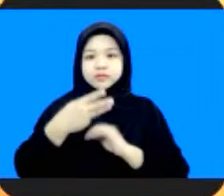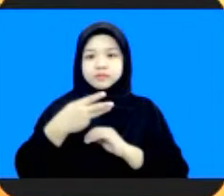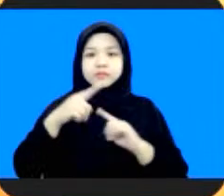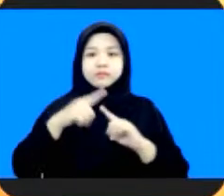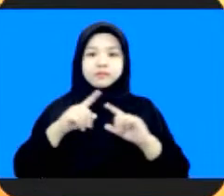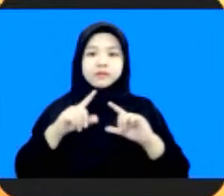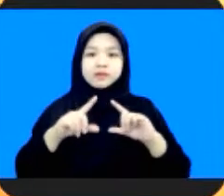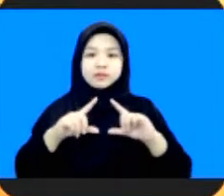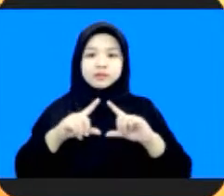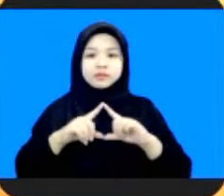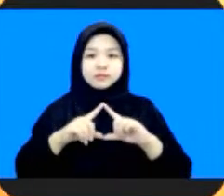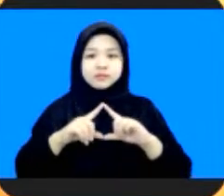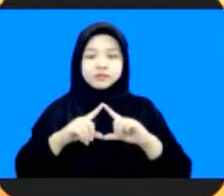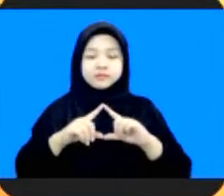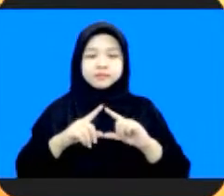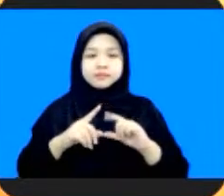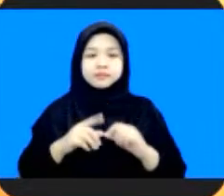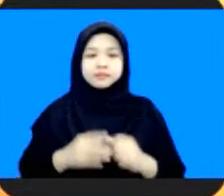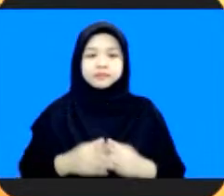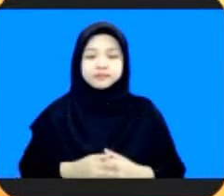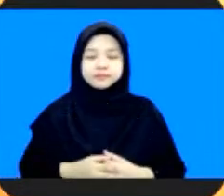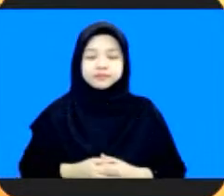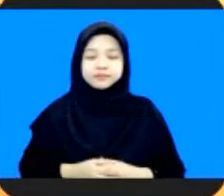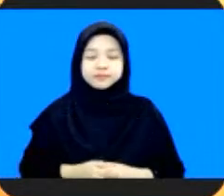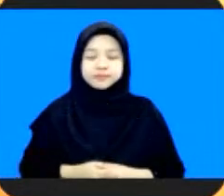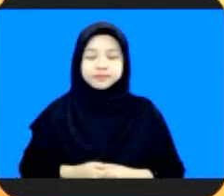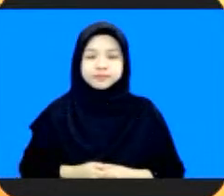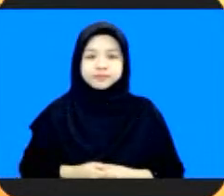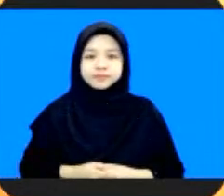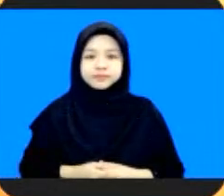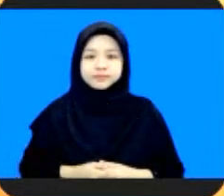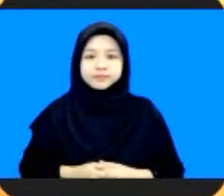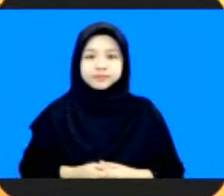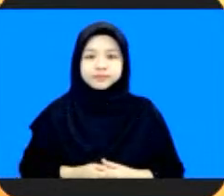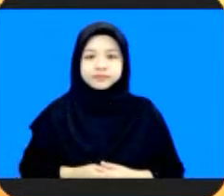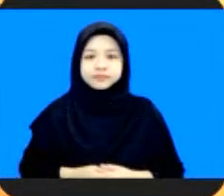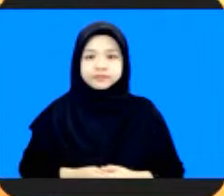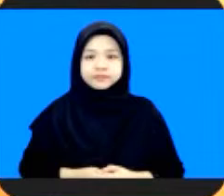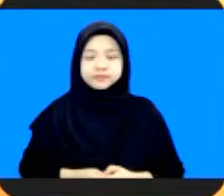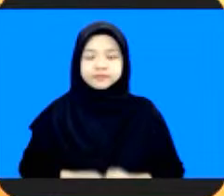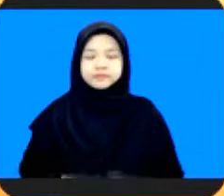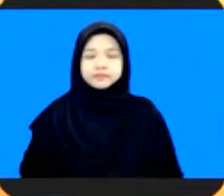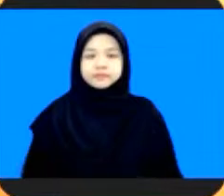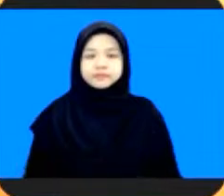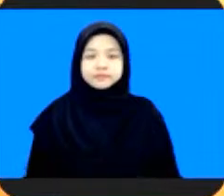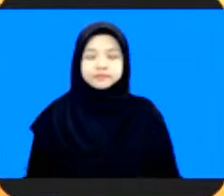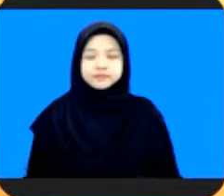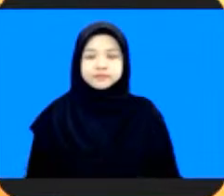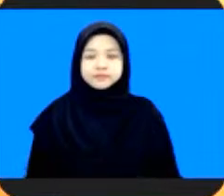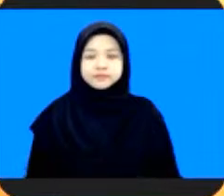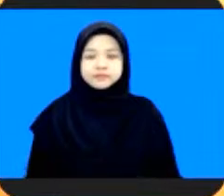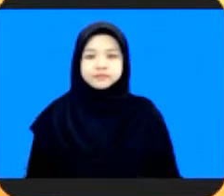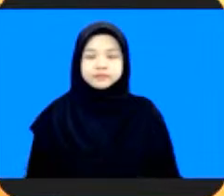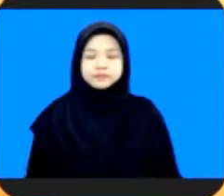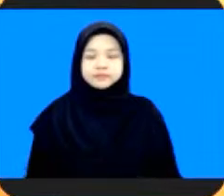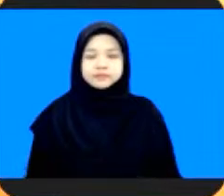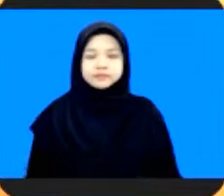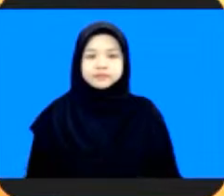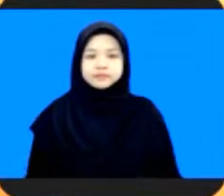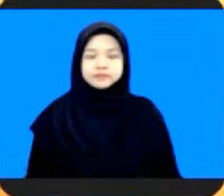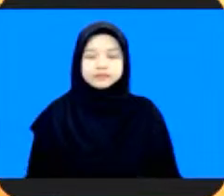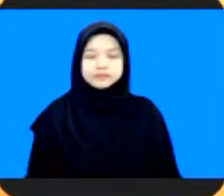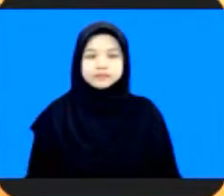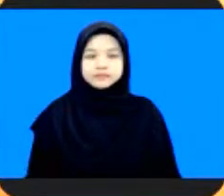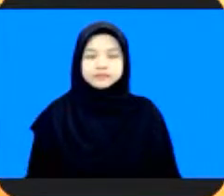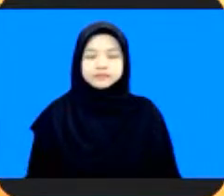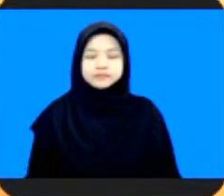salary cannot afford or he didn't declare on his gift declaration? Or for 10 years, the government seated its leader,